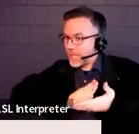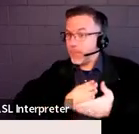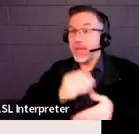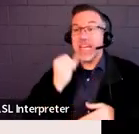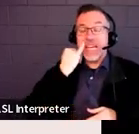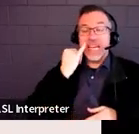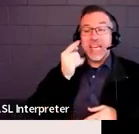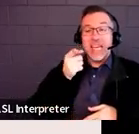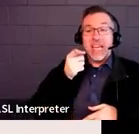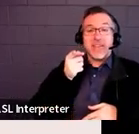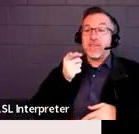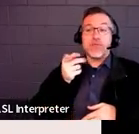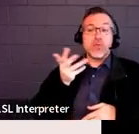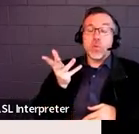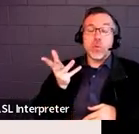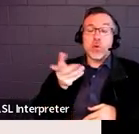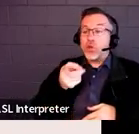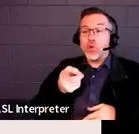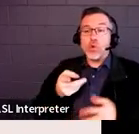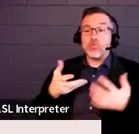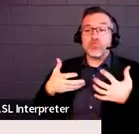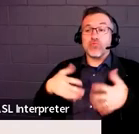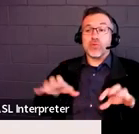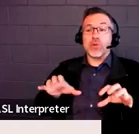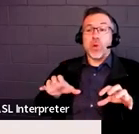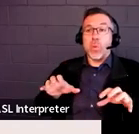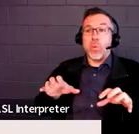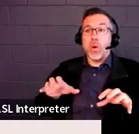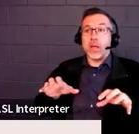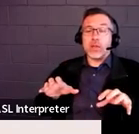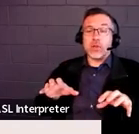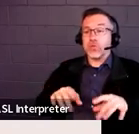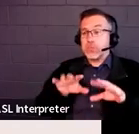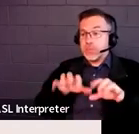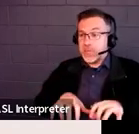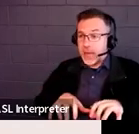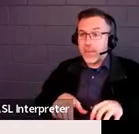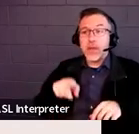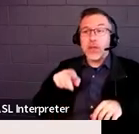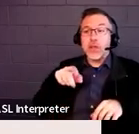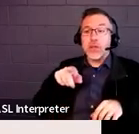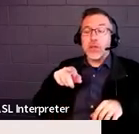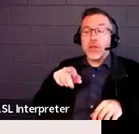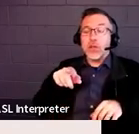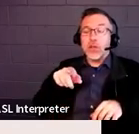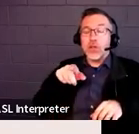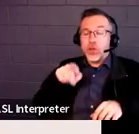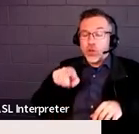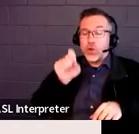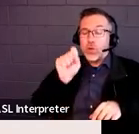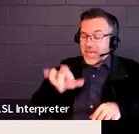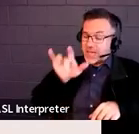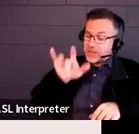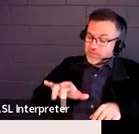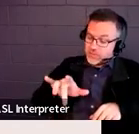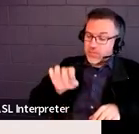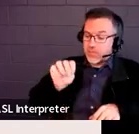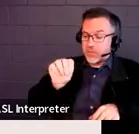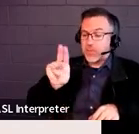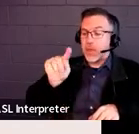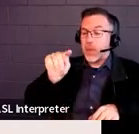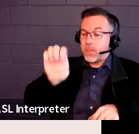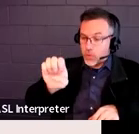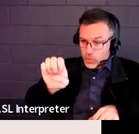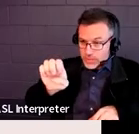do not want to speak, you can just turn on your turn off mute or turn on your